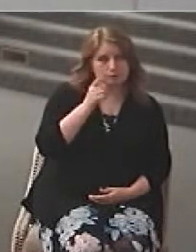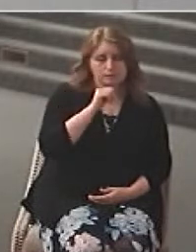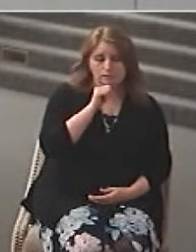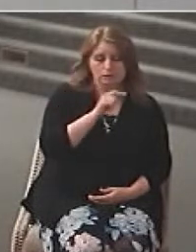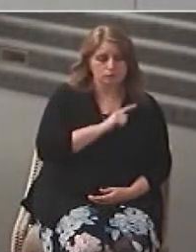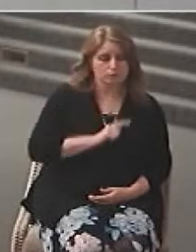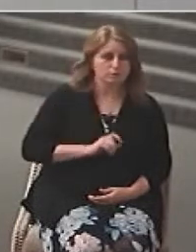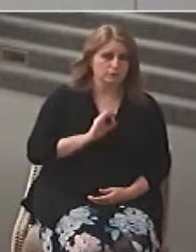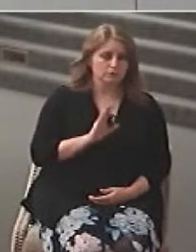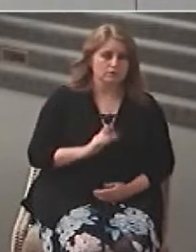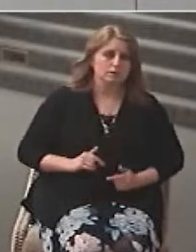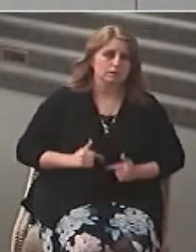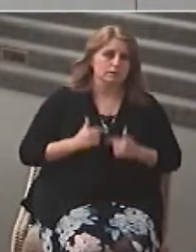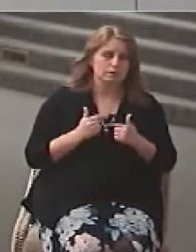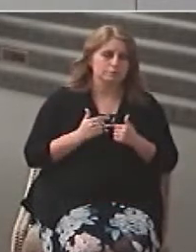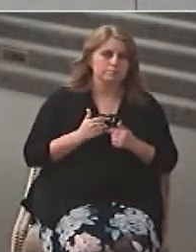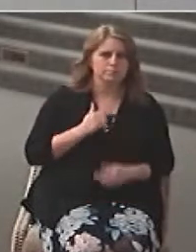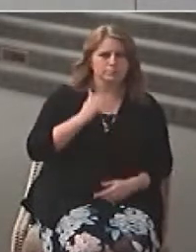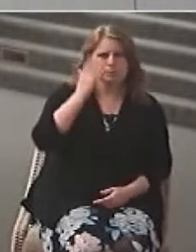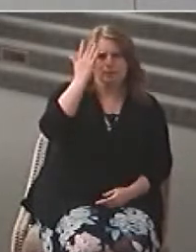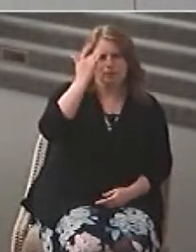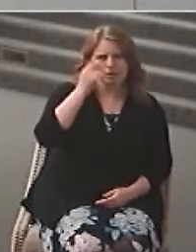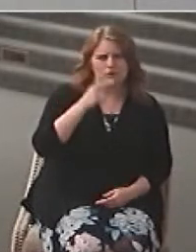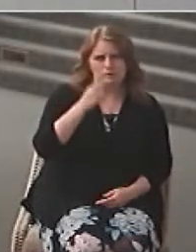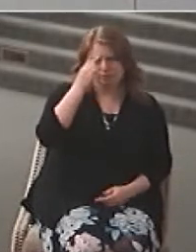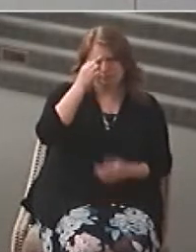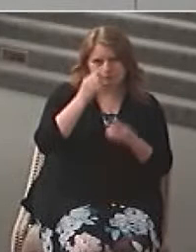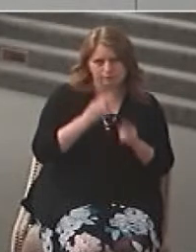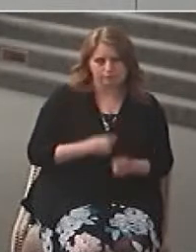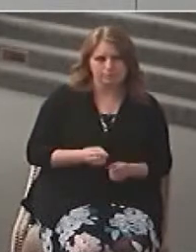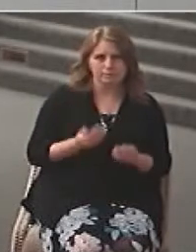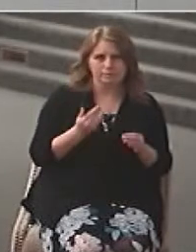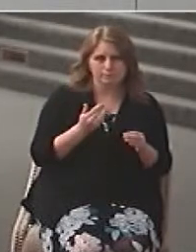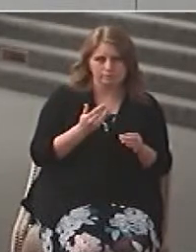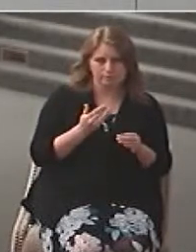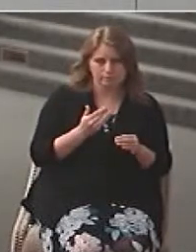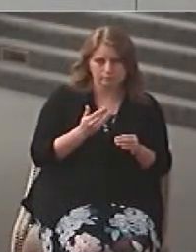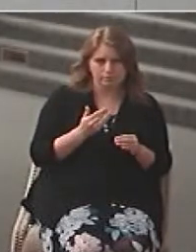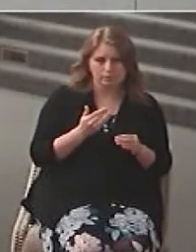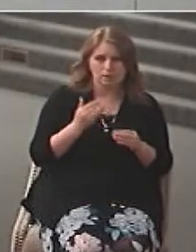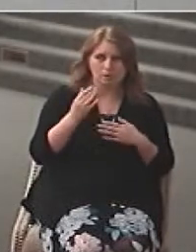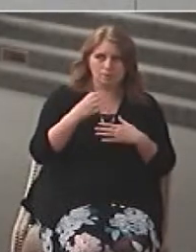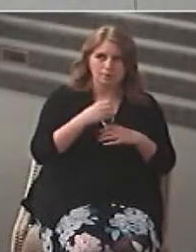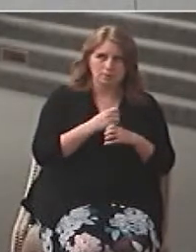life, listen, won't you make Him Lord of your life?